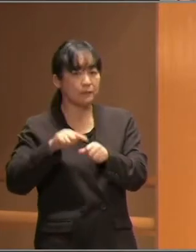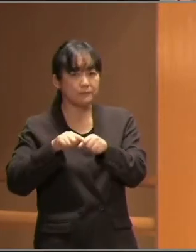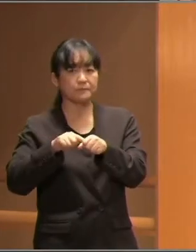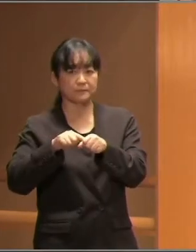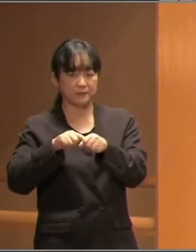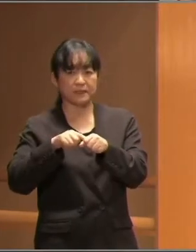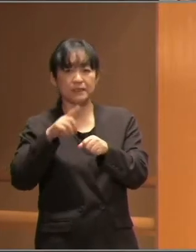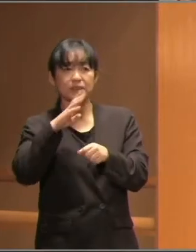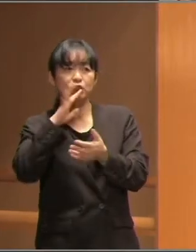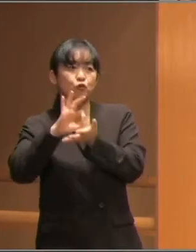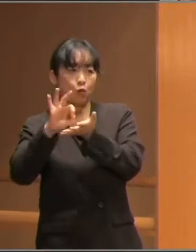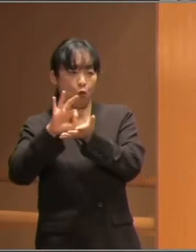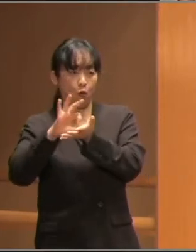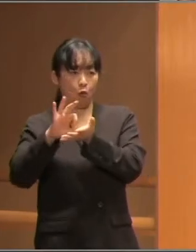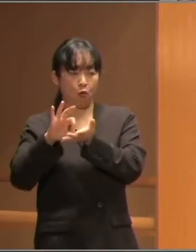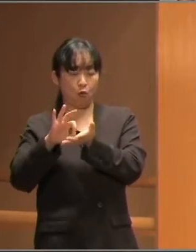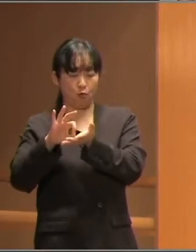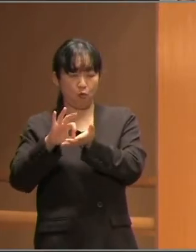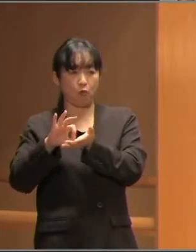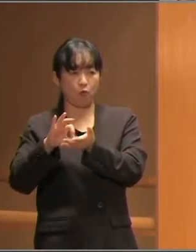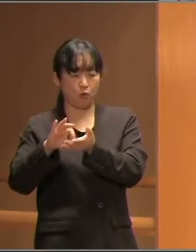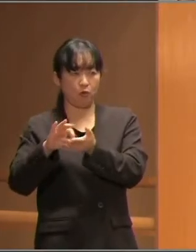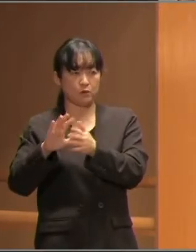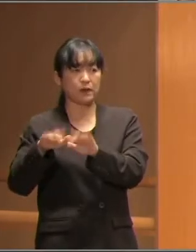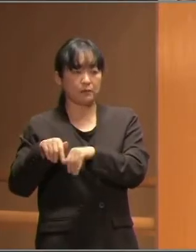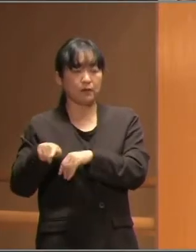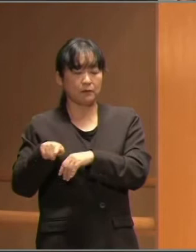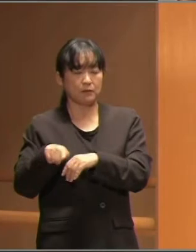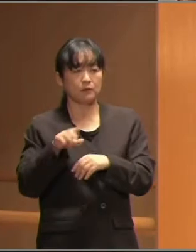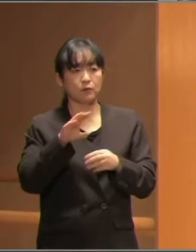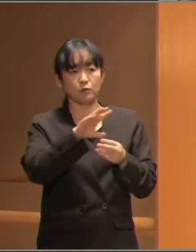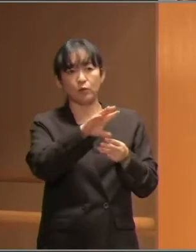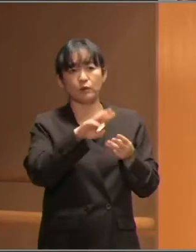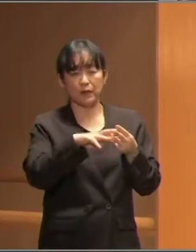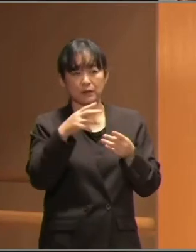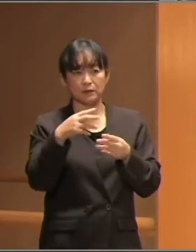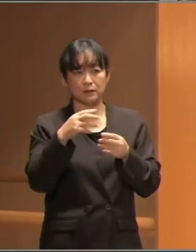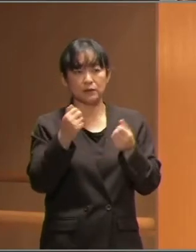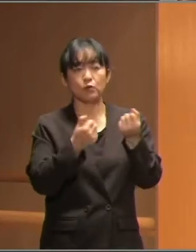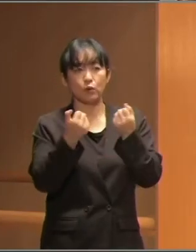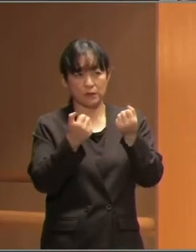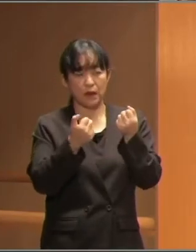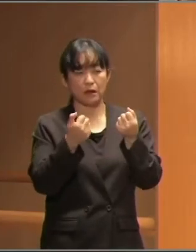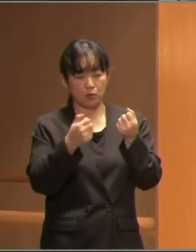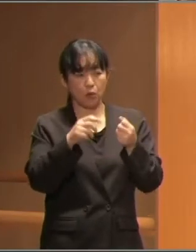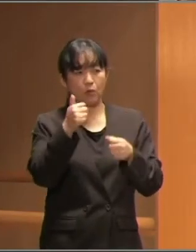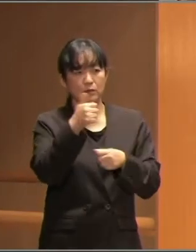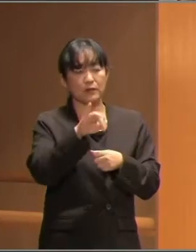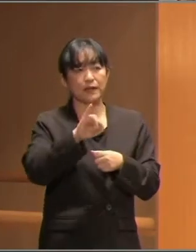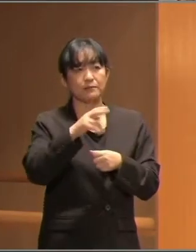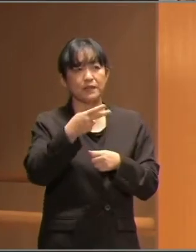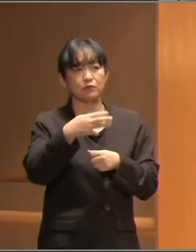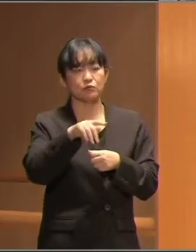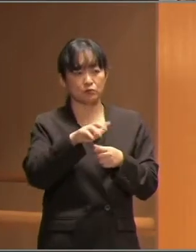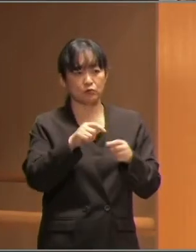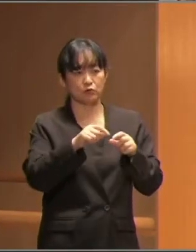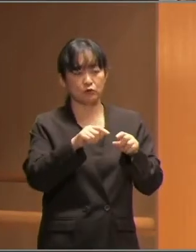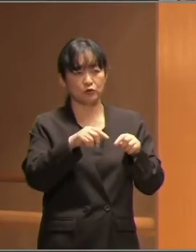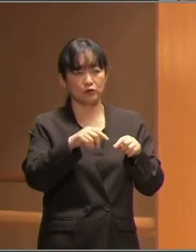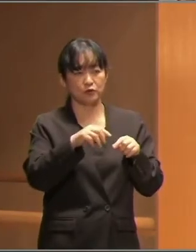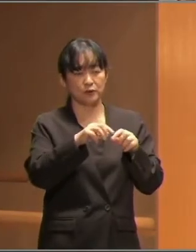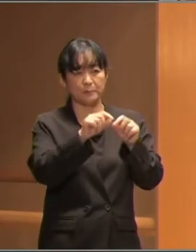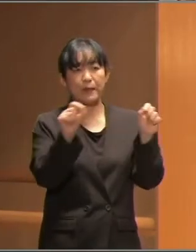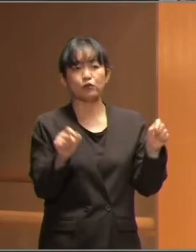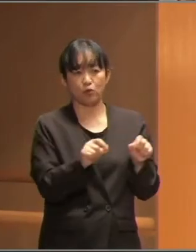Industries in Japan in 1989. These photos showed application, a time-built cover